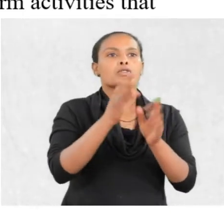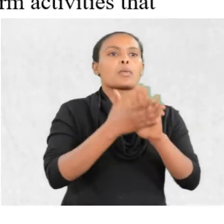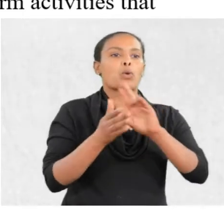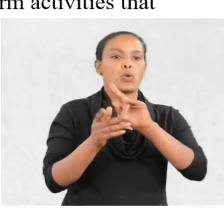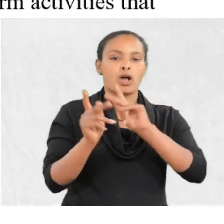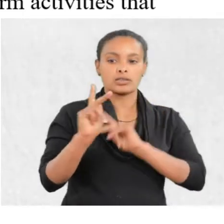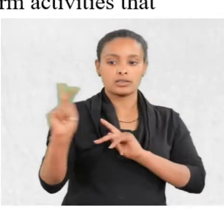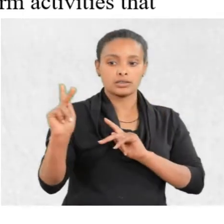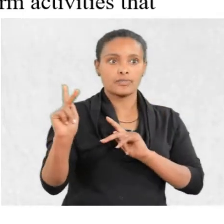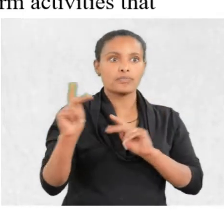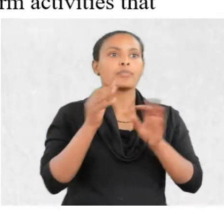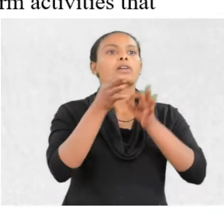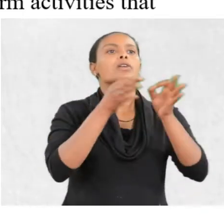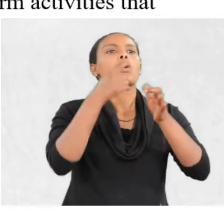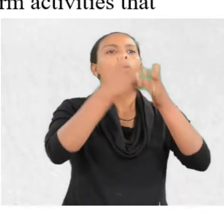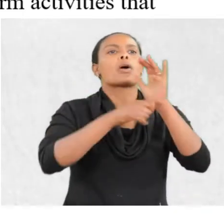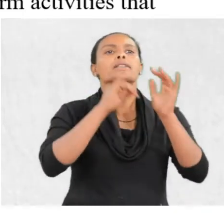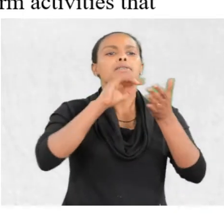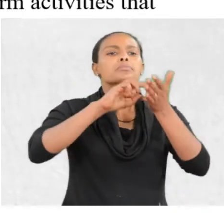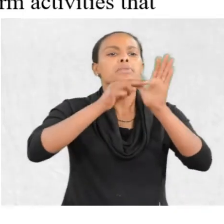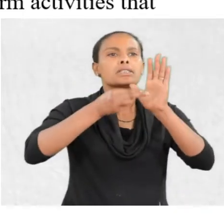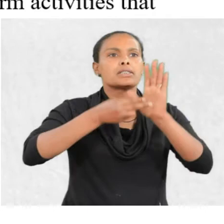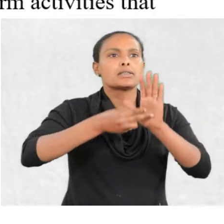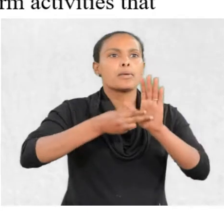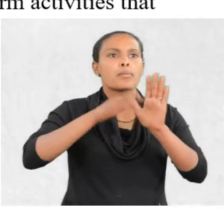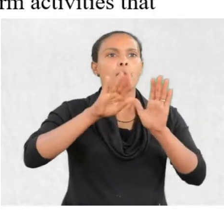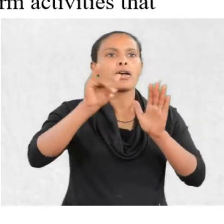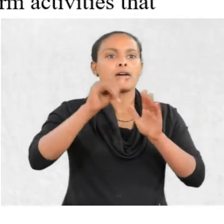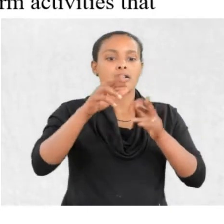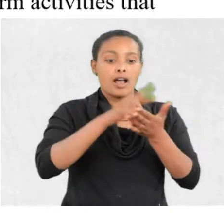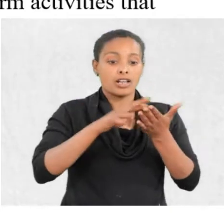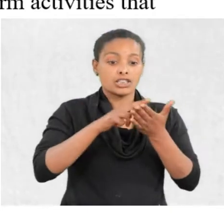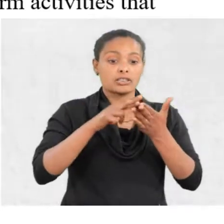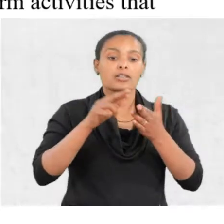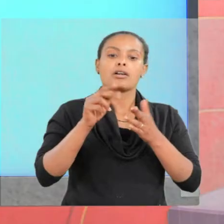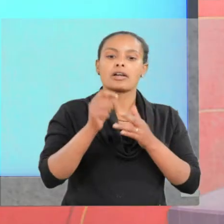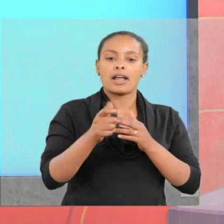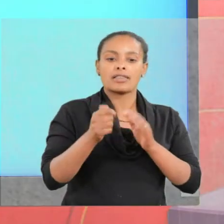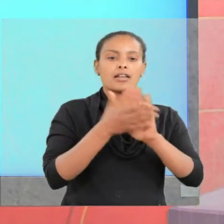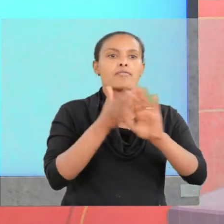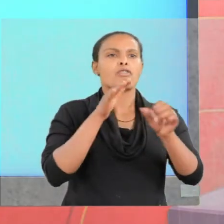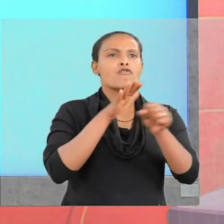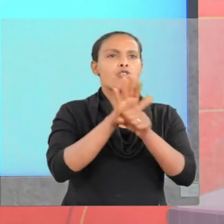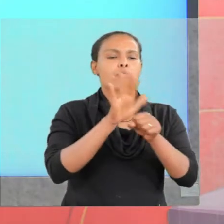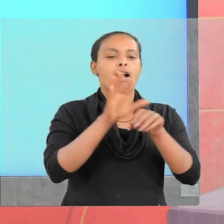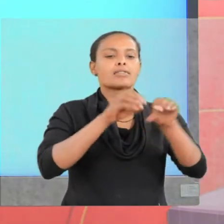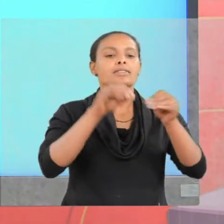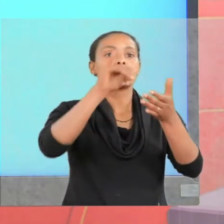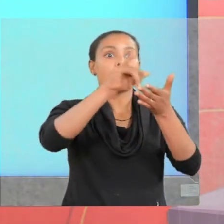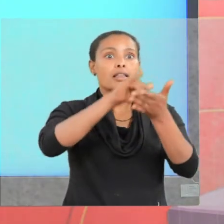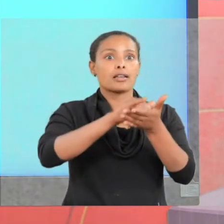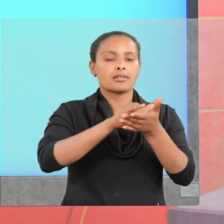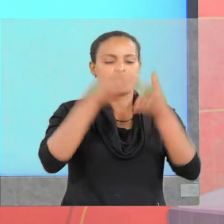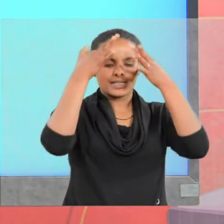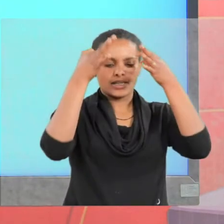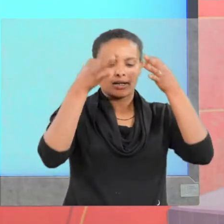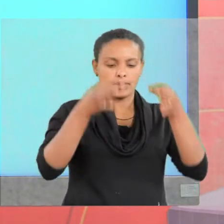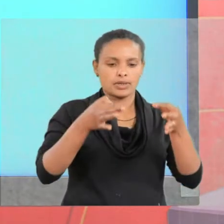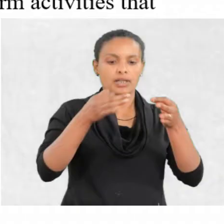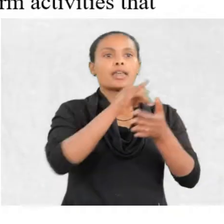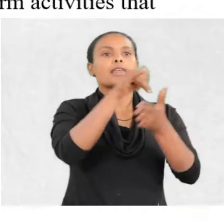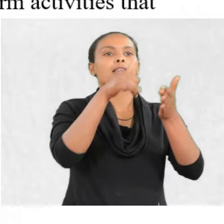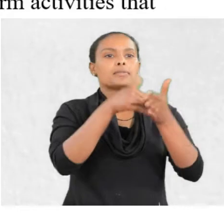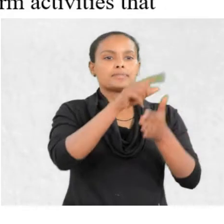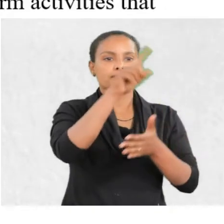products, explain what is meant by reaction rates and perform activities that determine